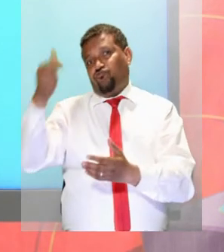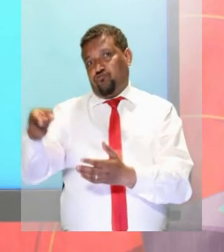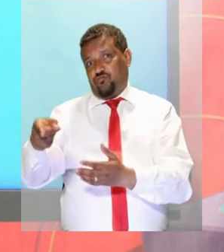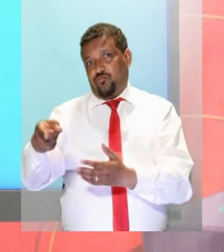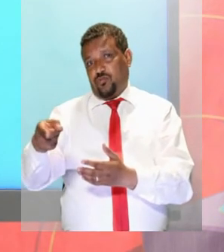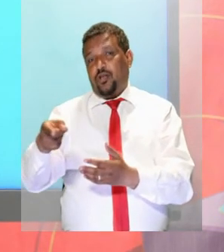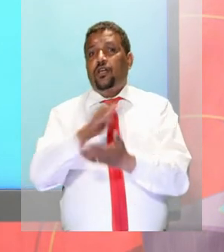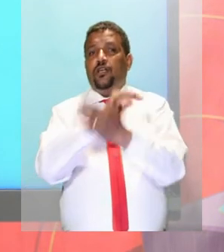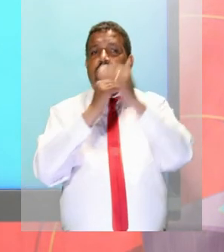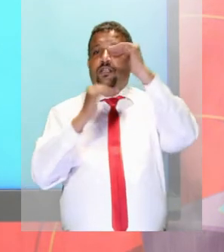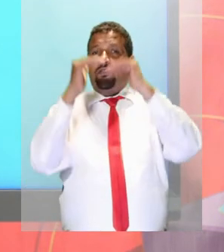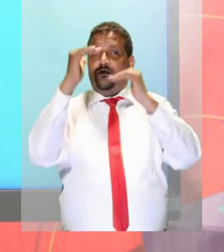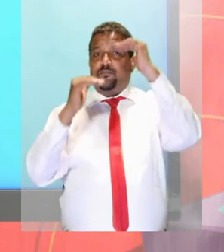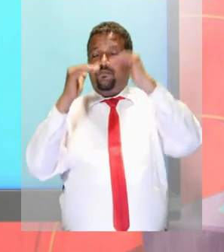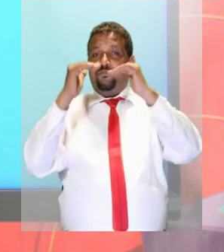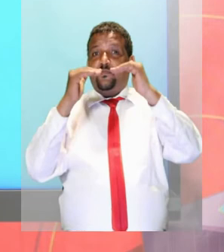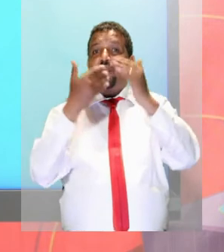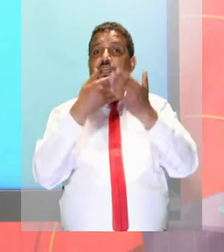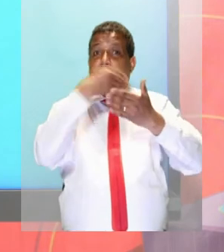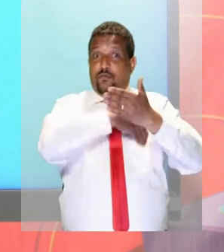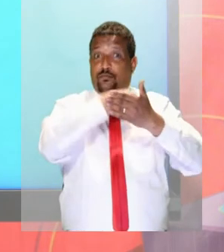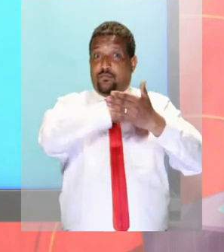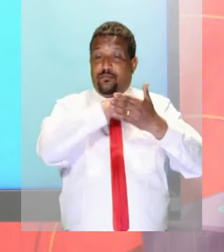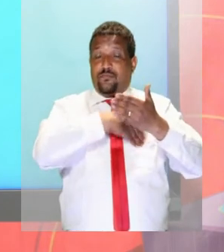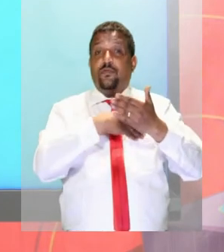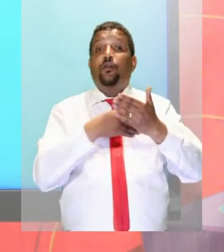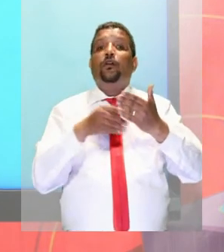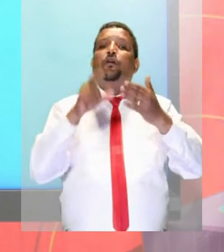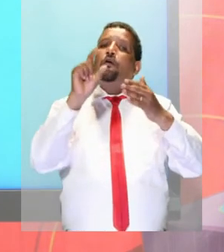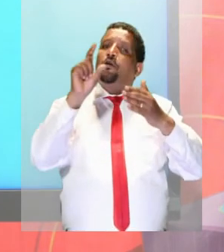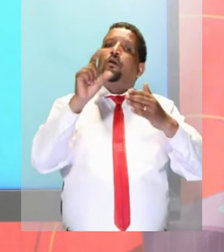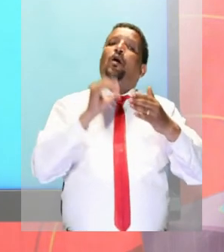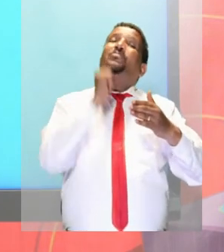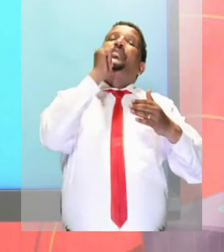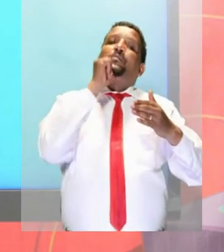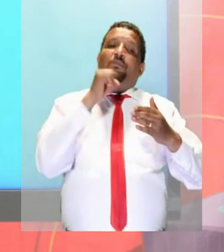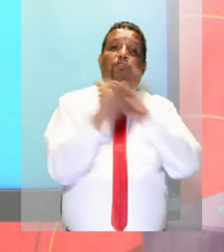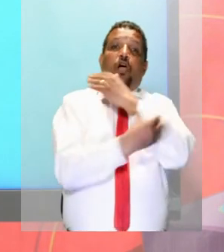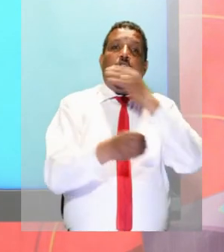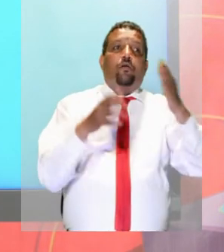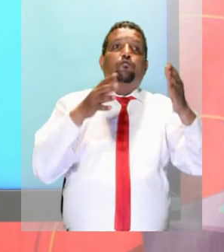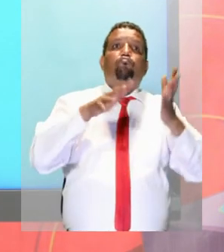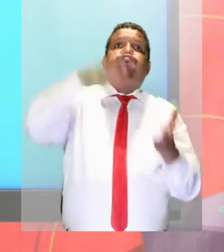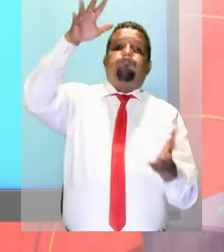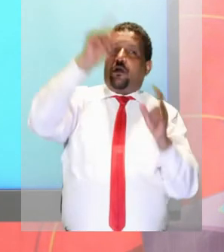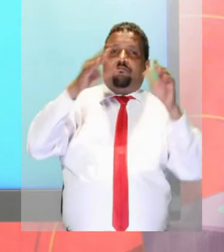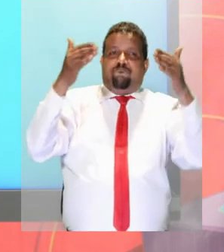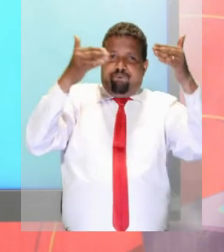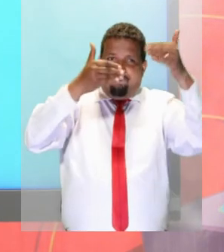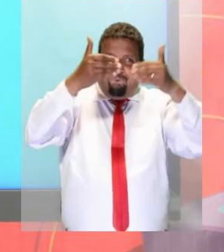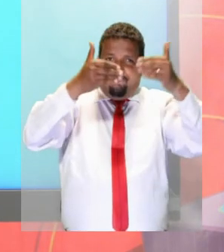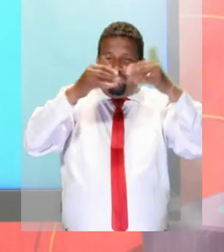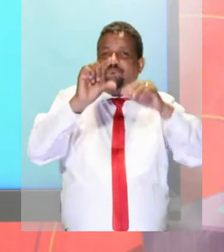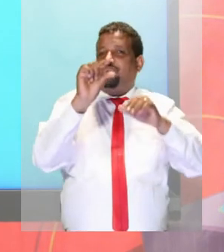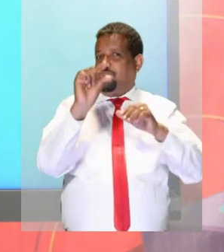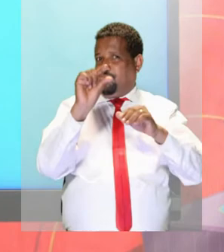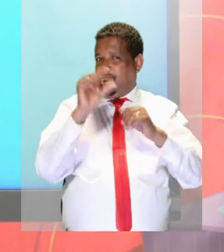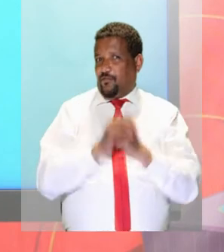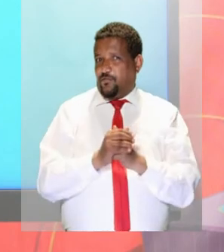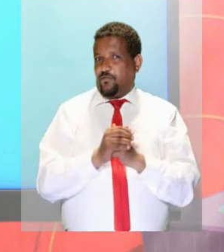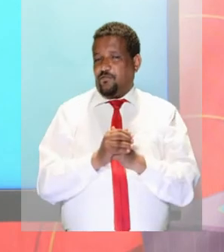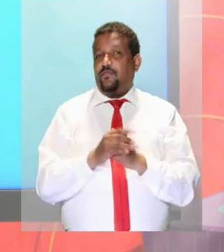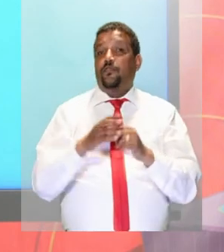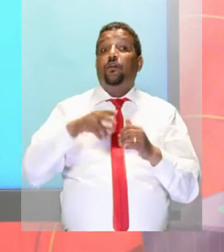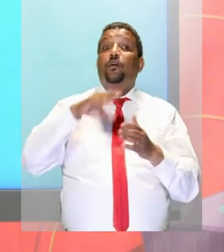income that means the gap between the poor's and the risk is smaller under the common economy but the gap between the poors and the risks